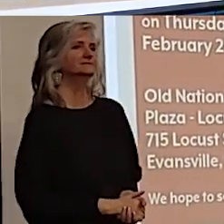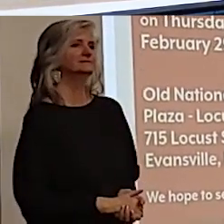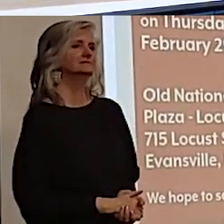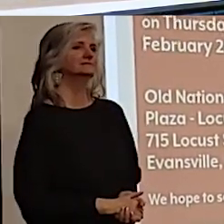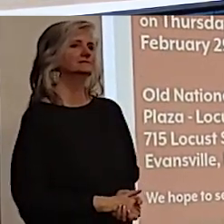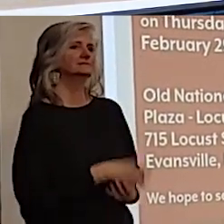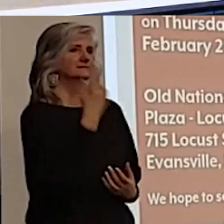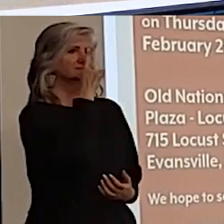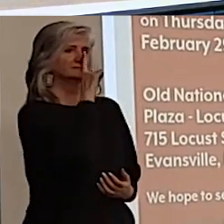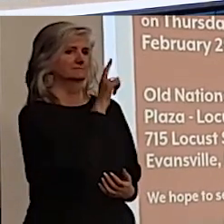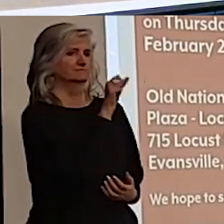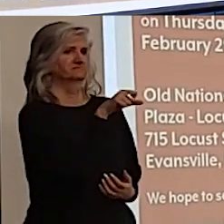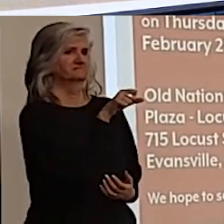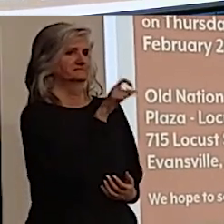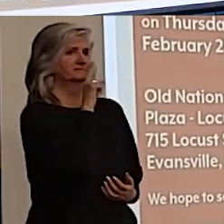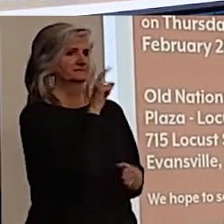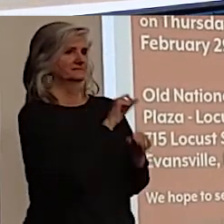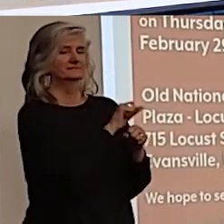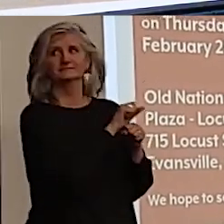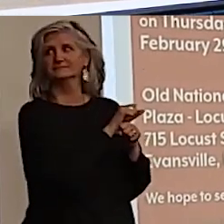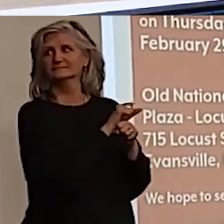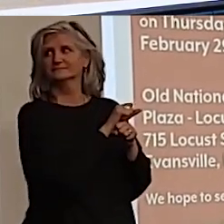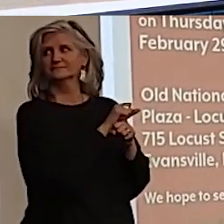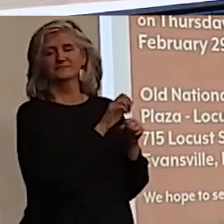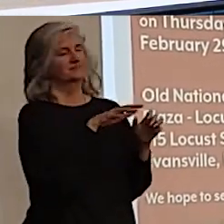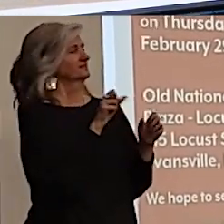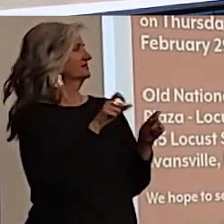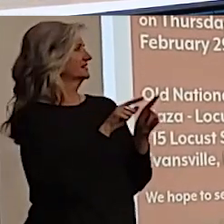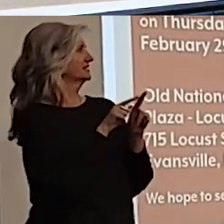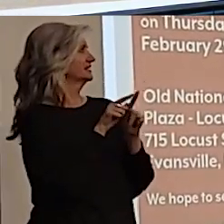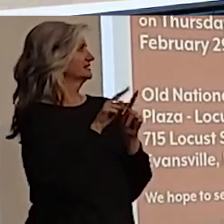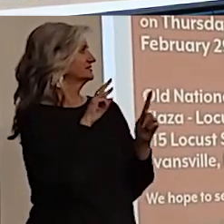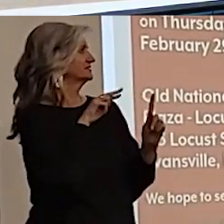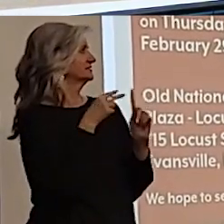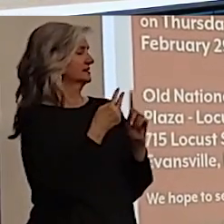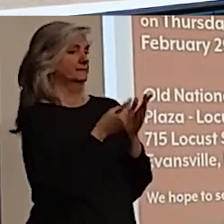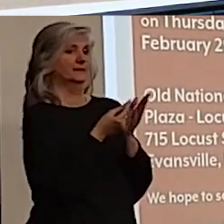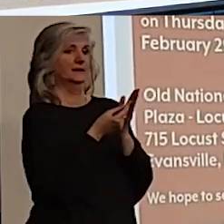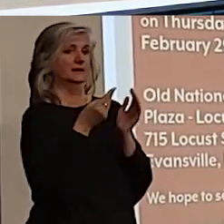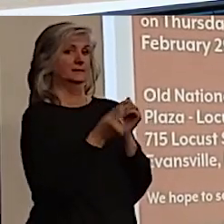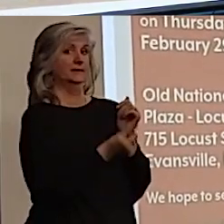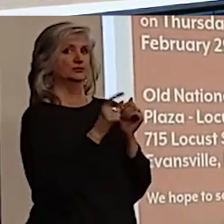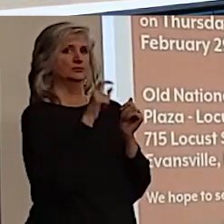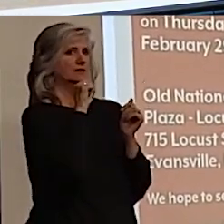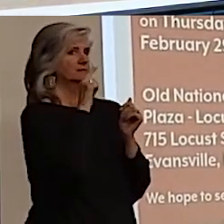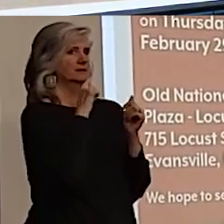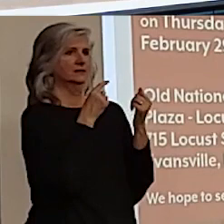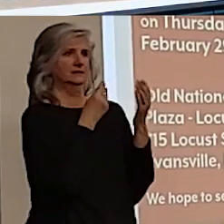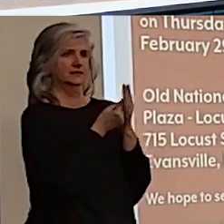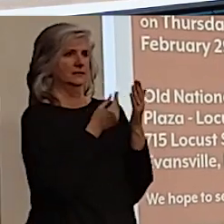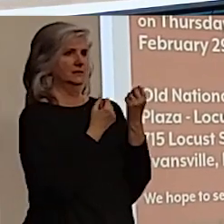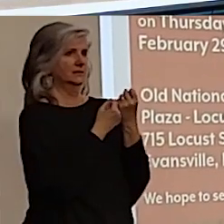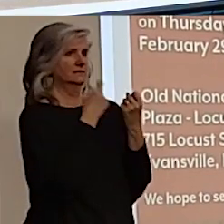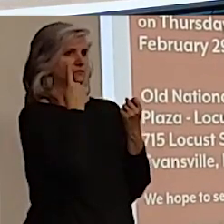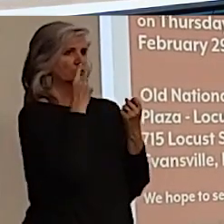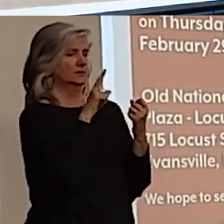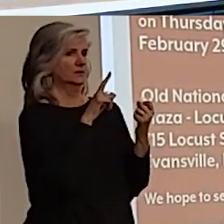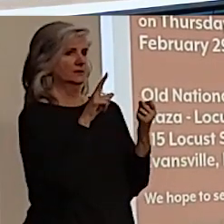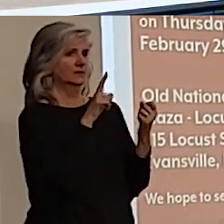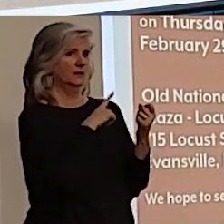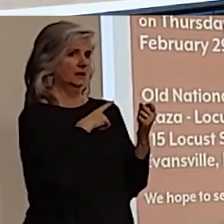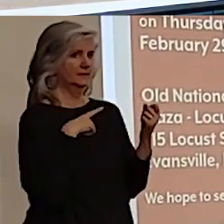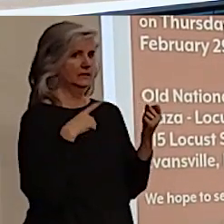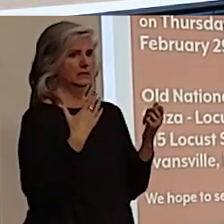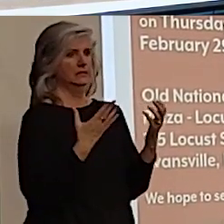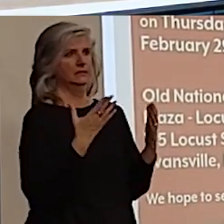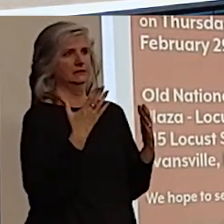Yeah, for sure. We definitely take that same perspective of, the money that you're paying on your bills should not be funding things like lobbying, funding things like utilities